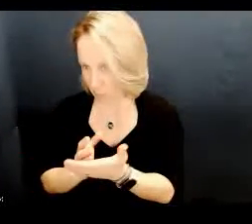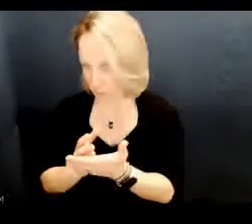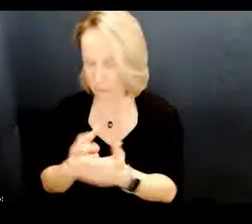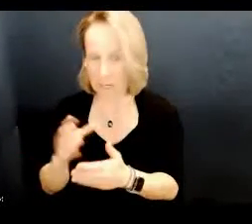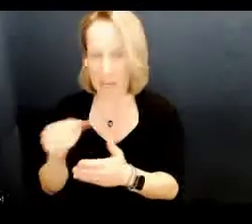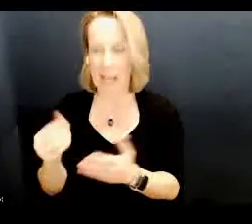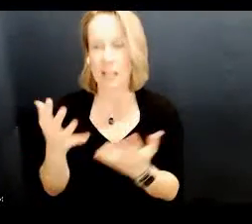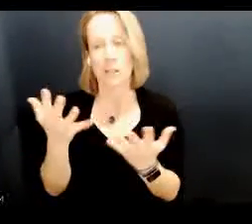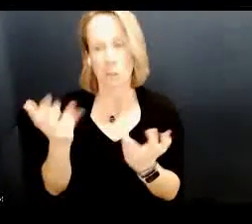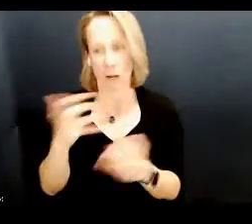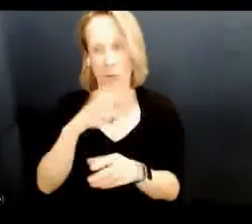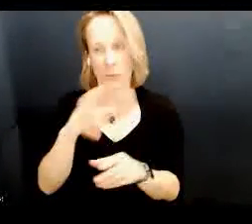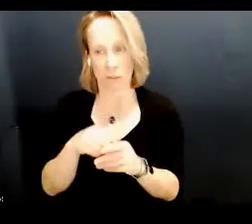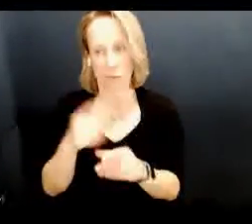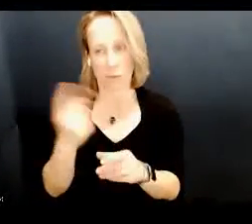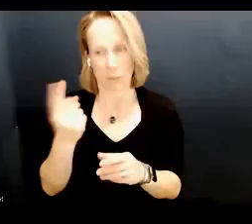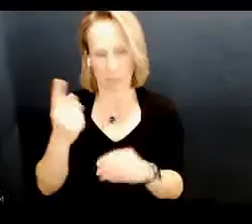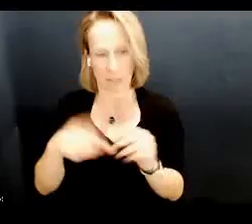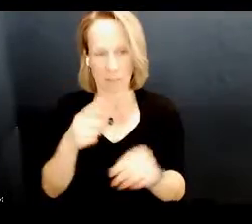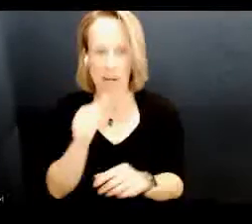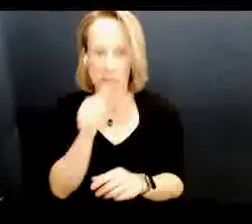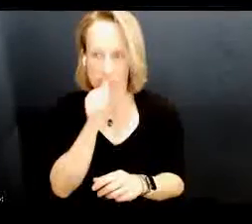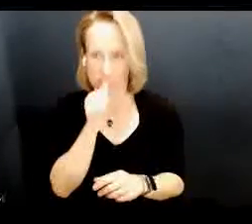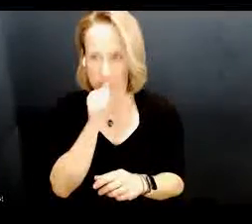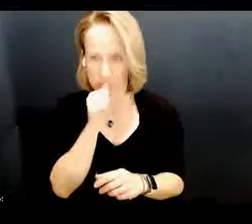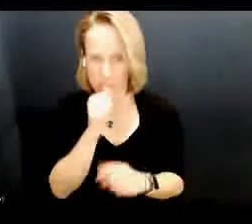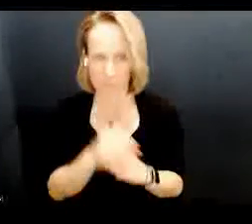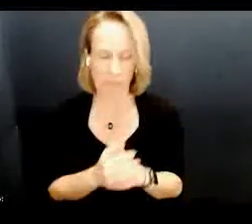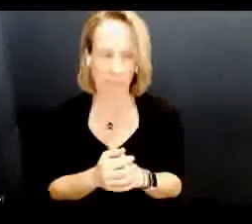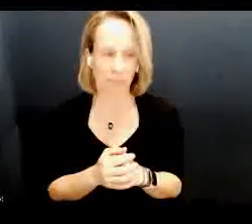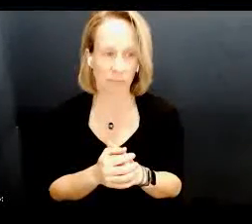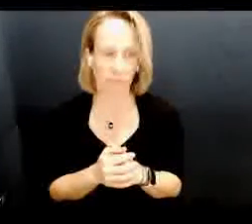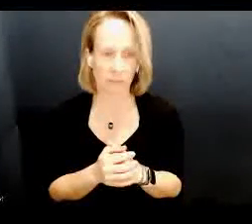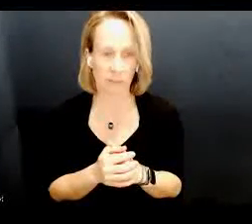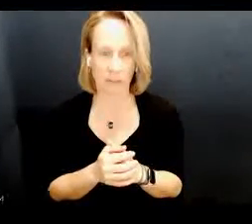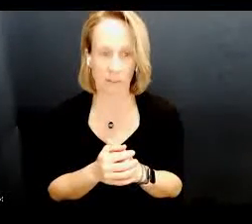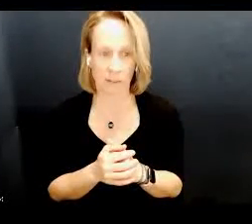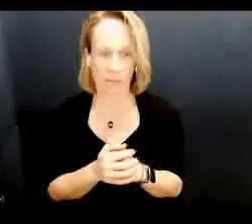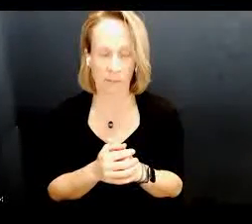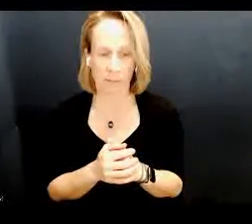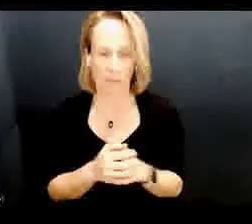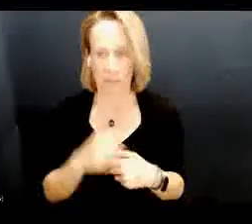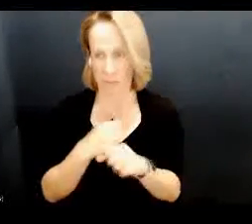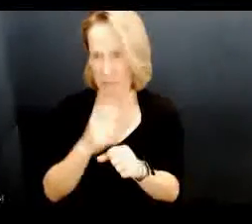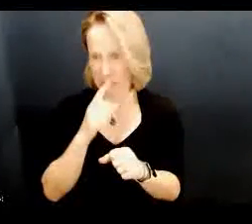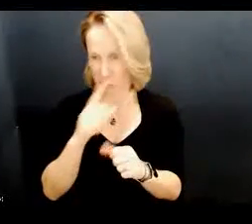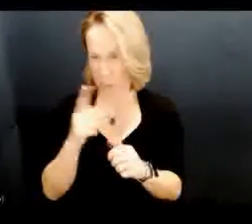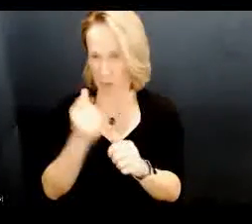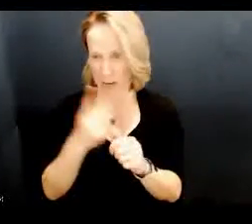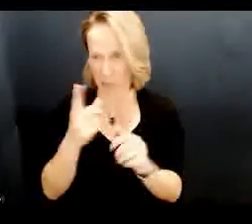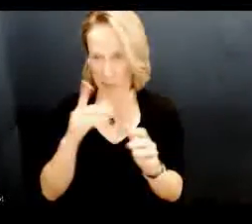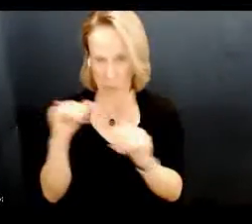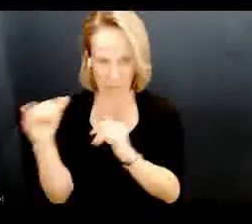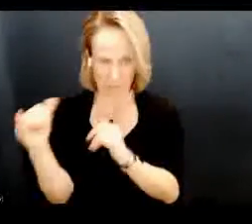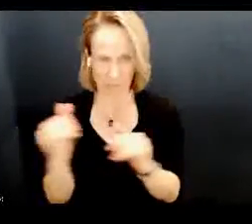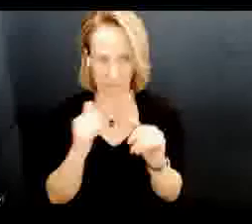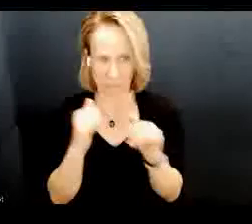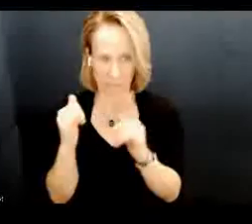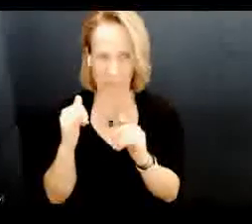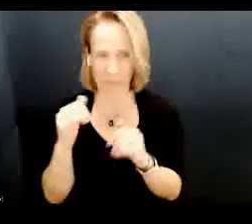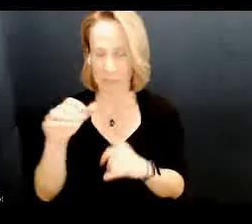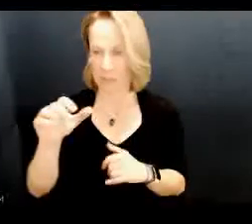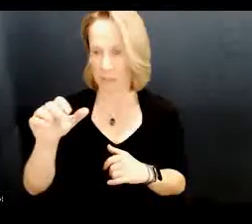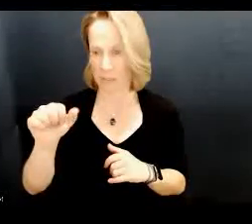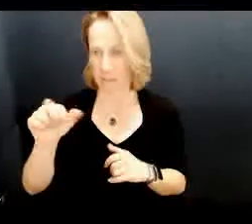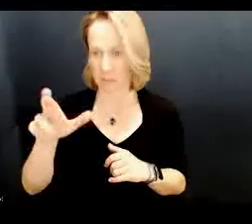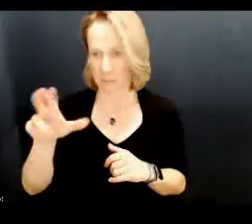confidentiality obligations. And so just to make sure we're all on the same page about that is SART members really have